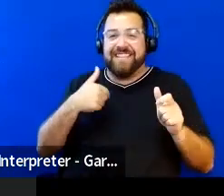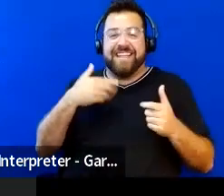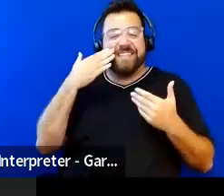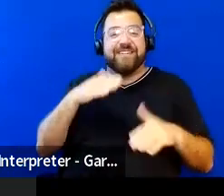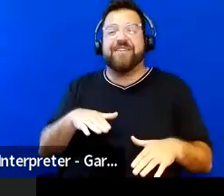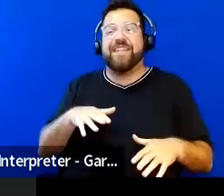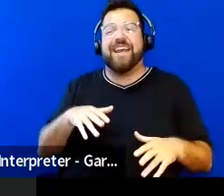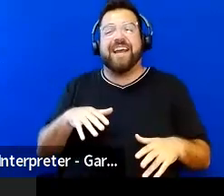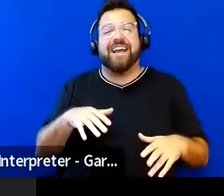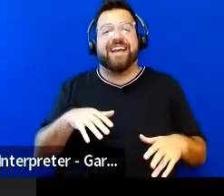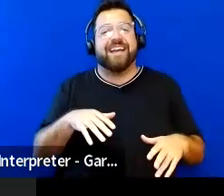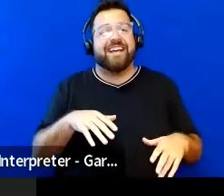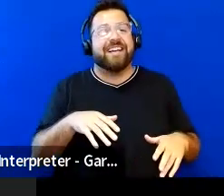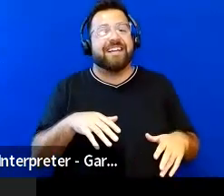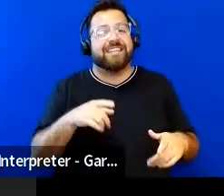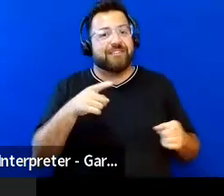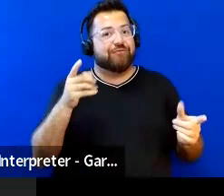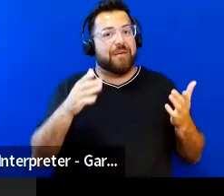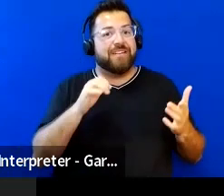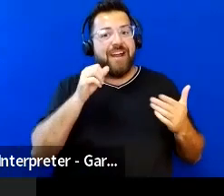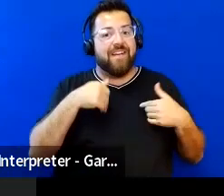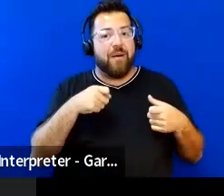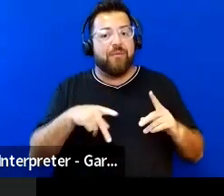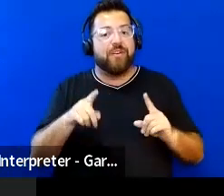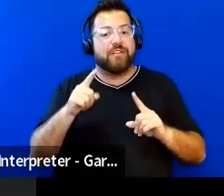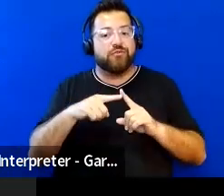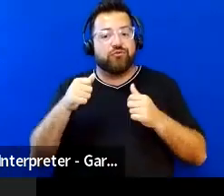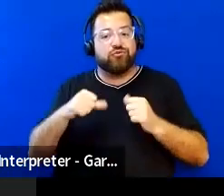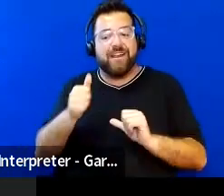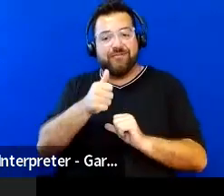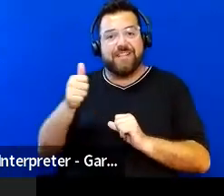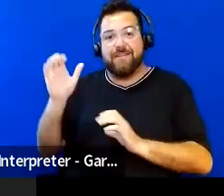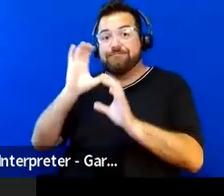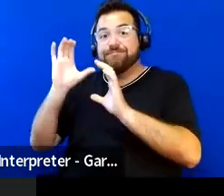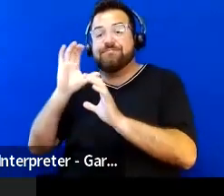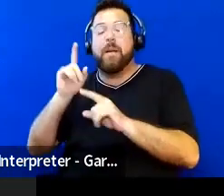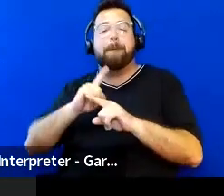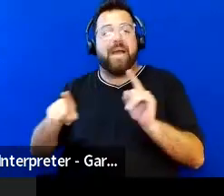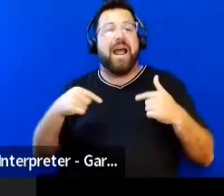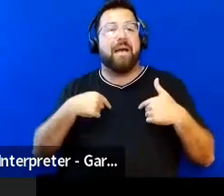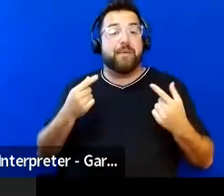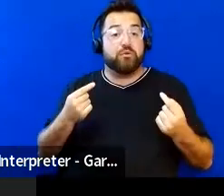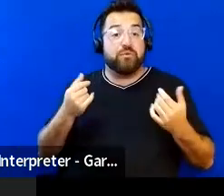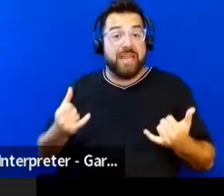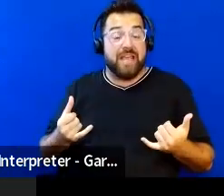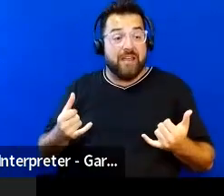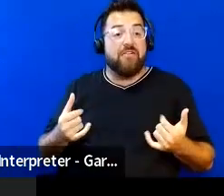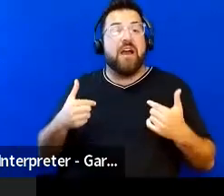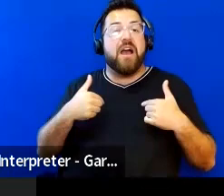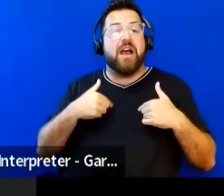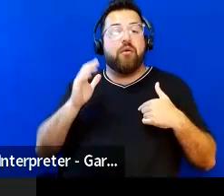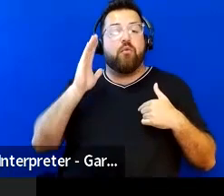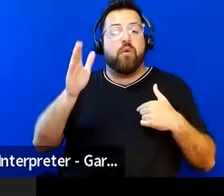that you probably didn't get a chance to search too much, but what I'm going to do is put